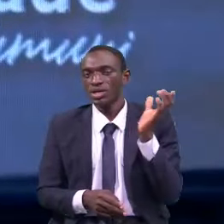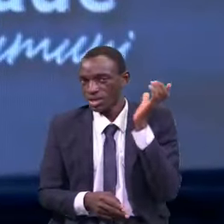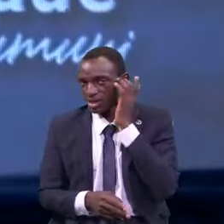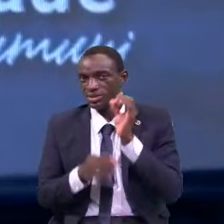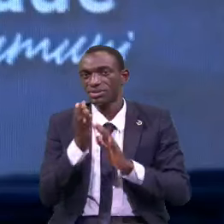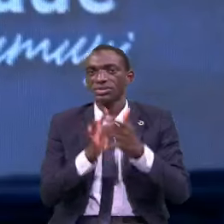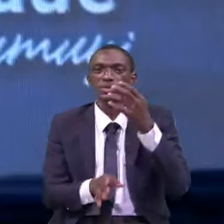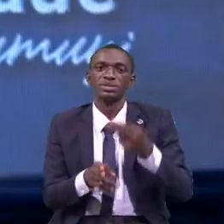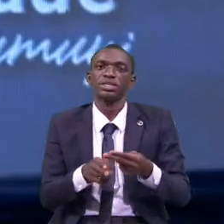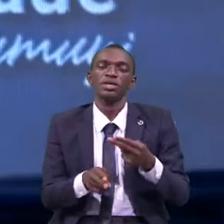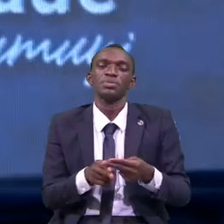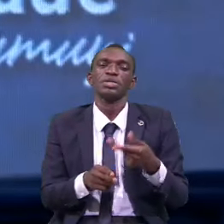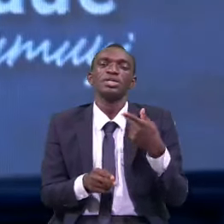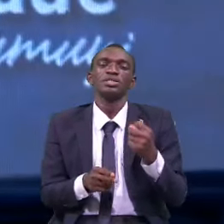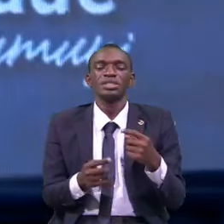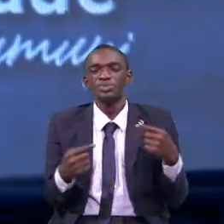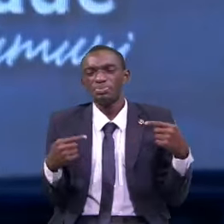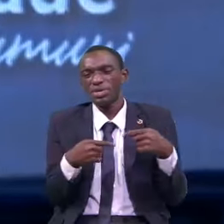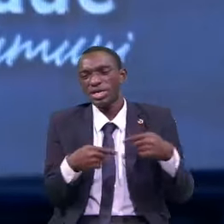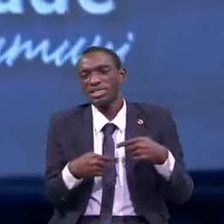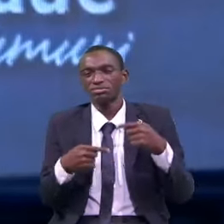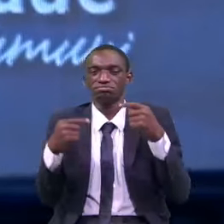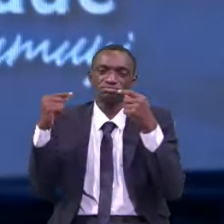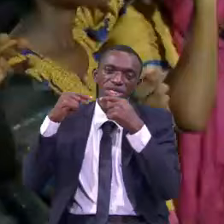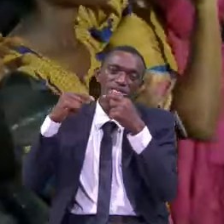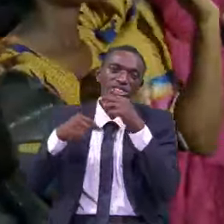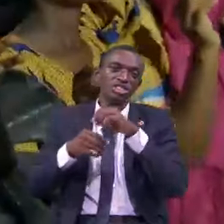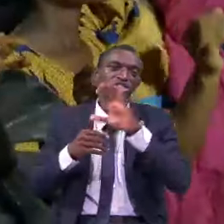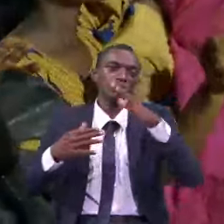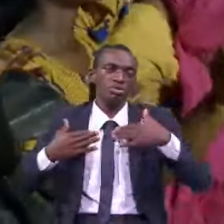The pain in your life, in your body will vanish away.